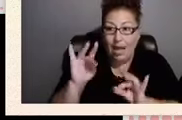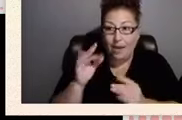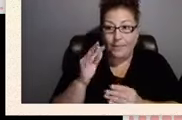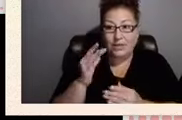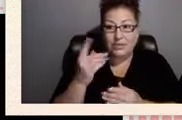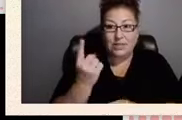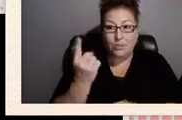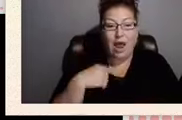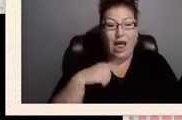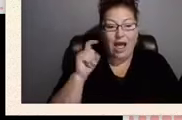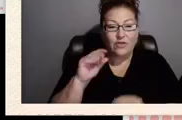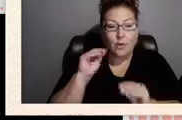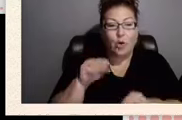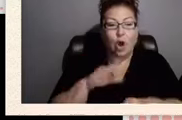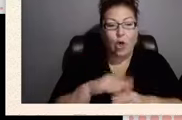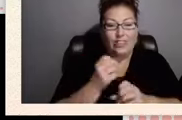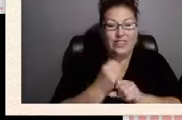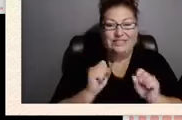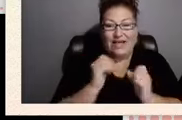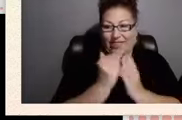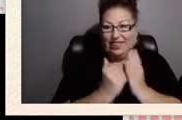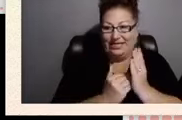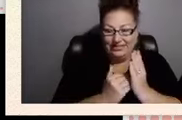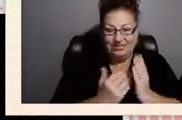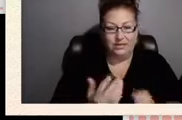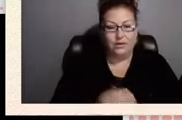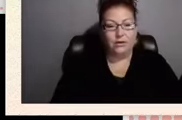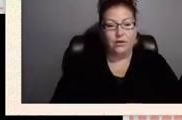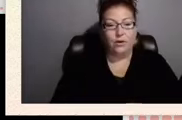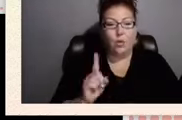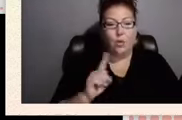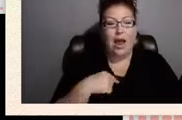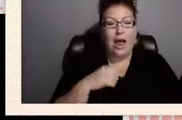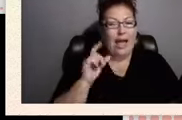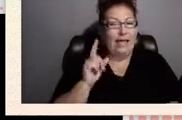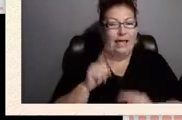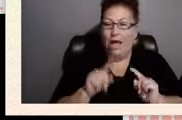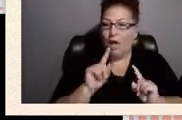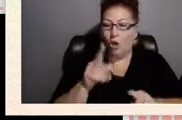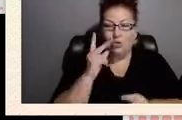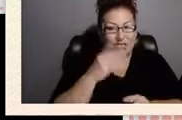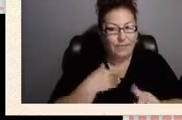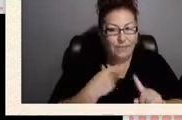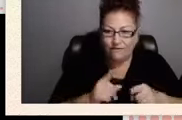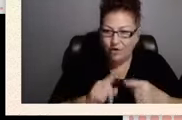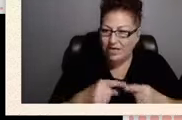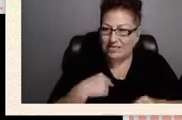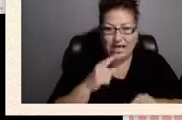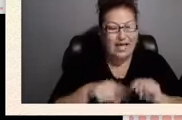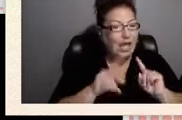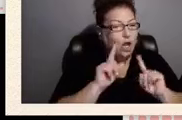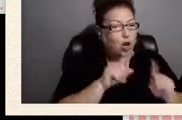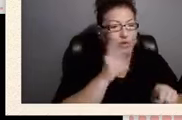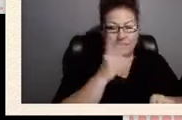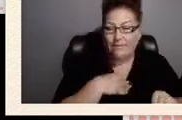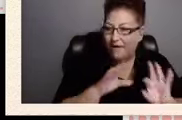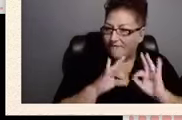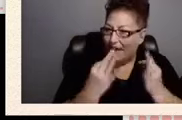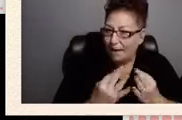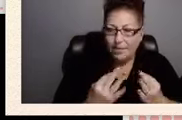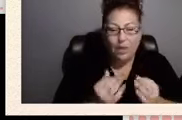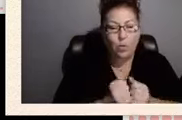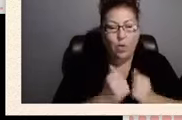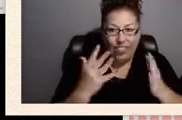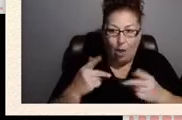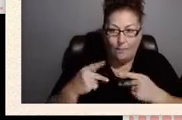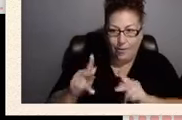safe list, where I couldn't even go see my friends, couldn't even go see my family, without permission from the